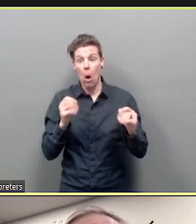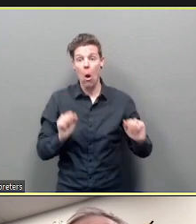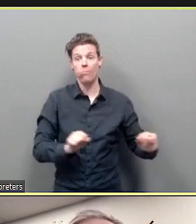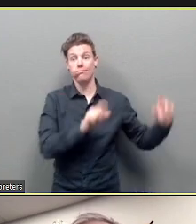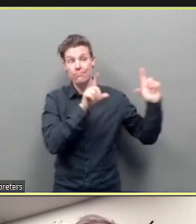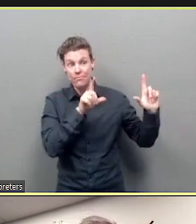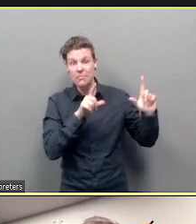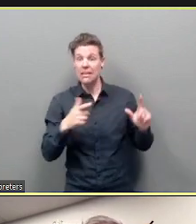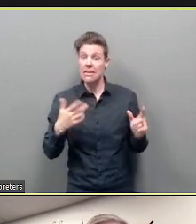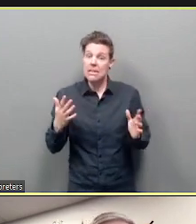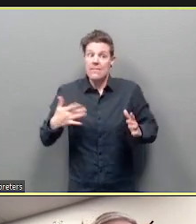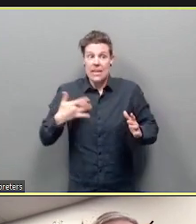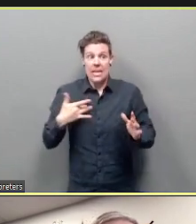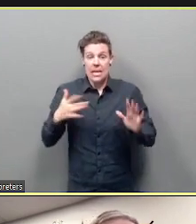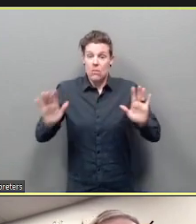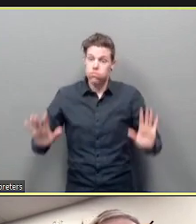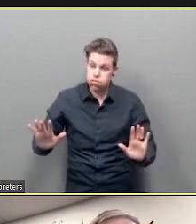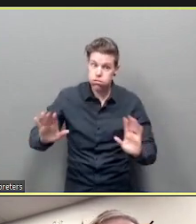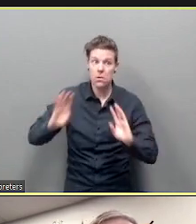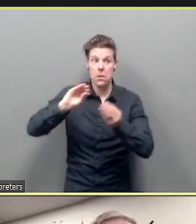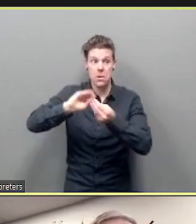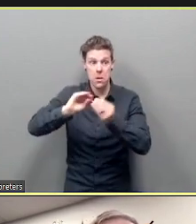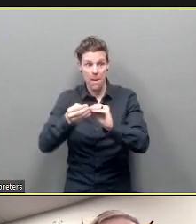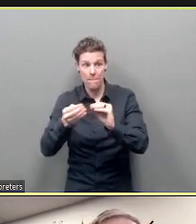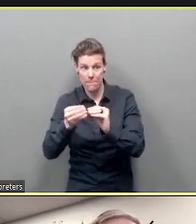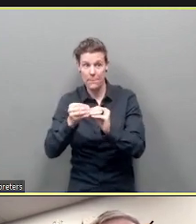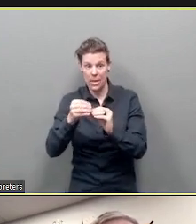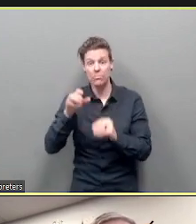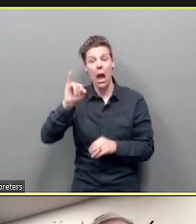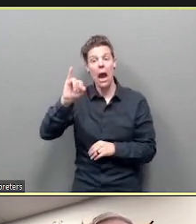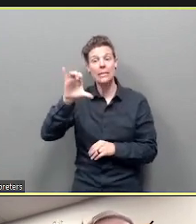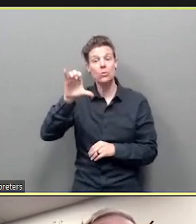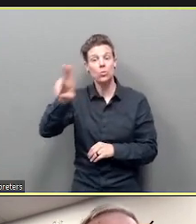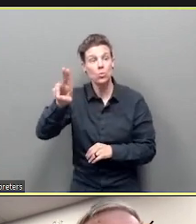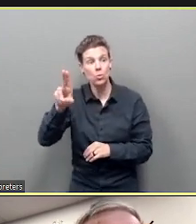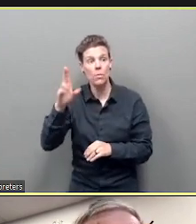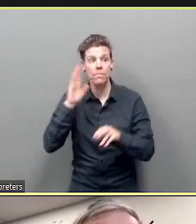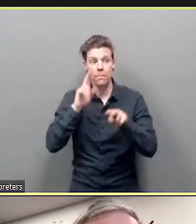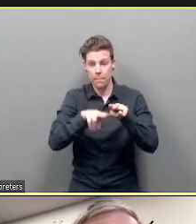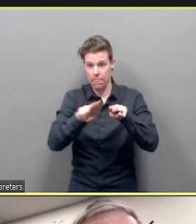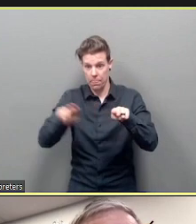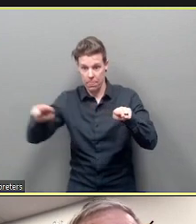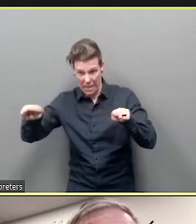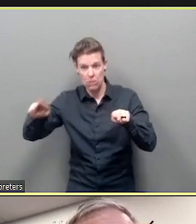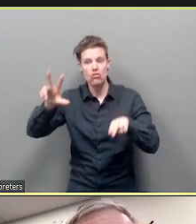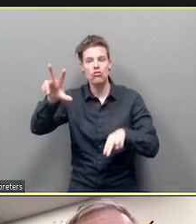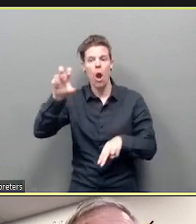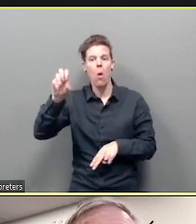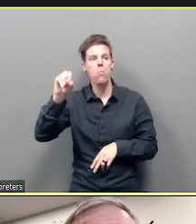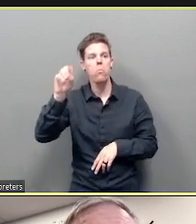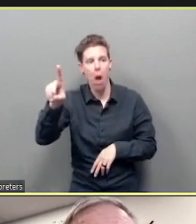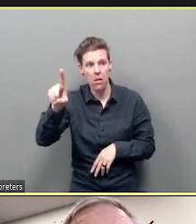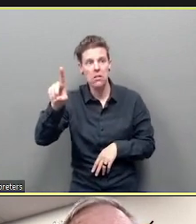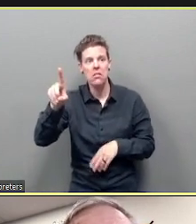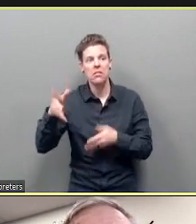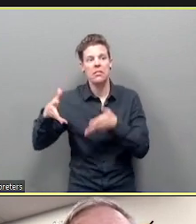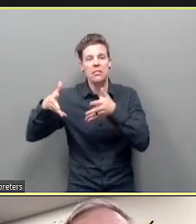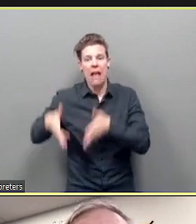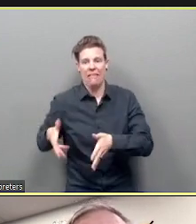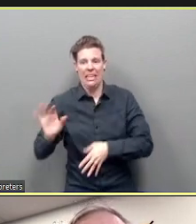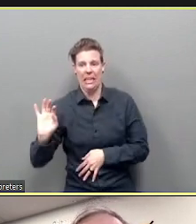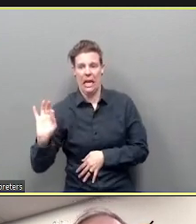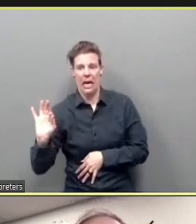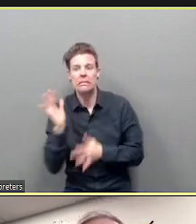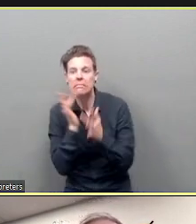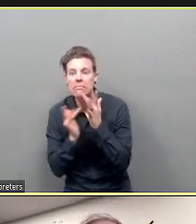beds yesterday at 3:01 p.m. in the state was 9. I think we had one other week